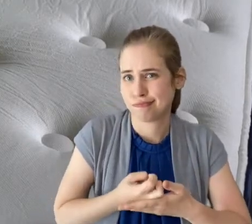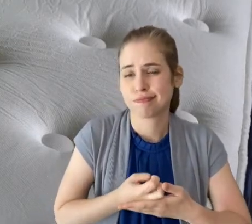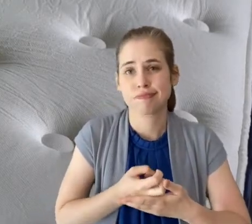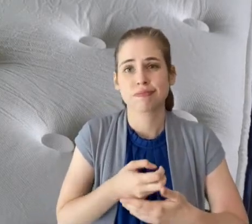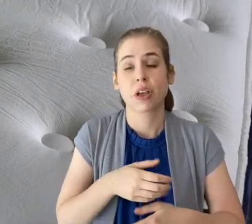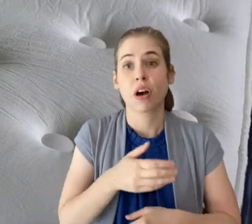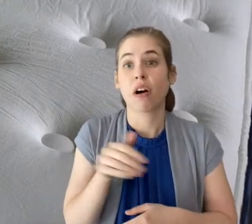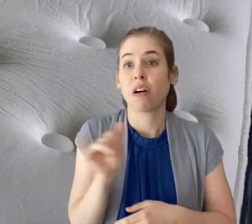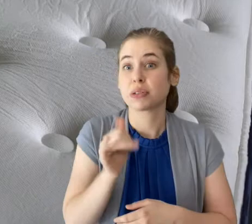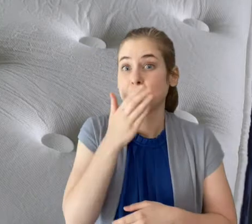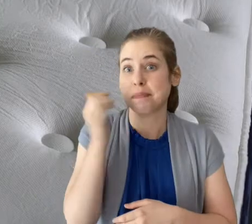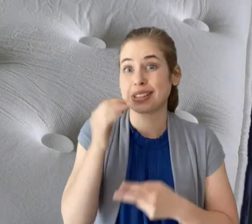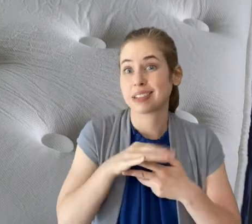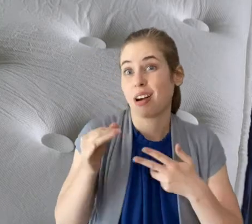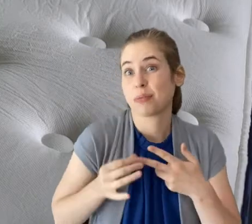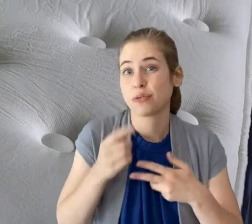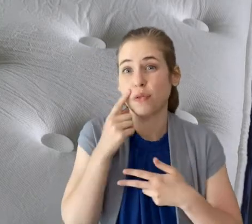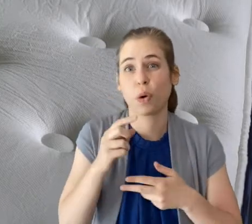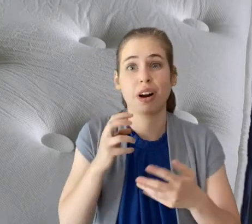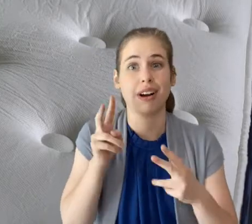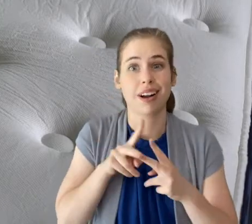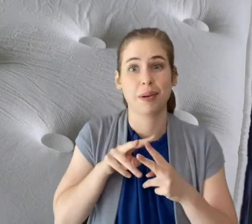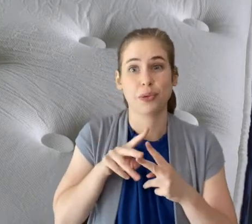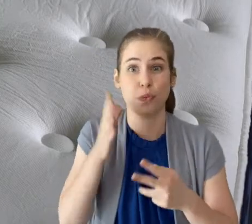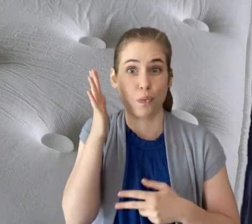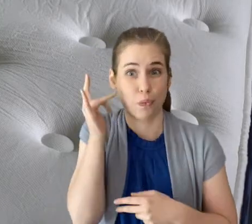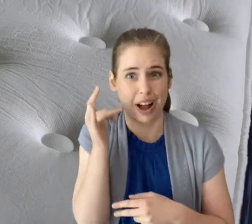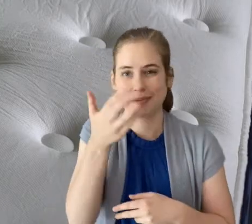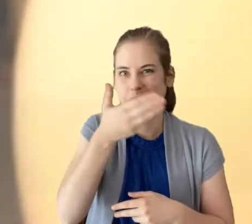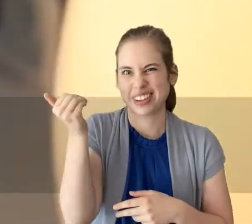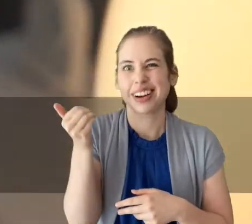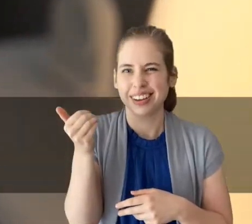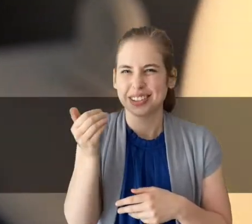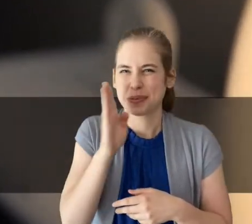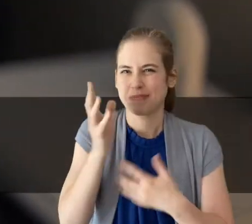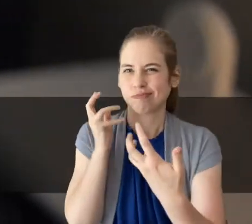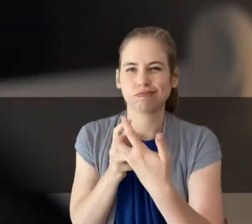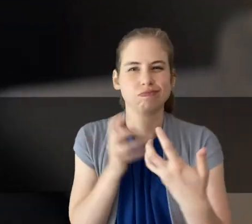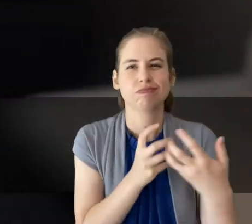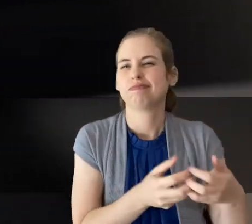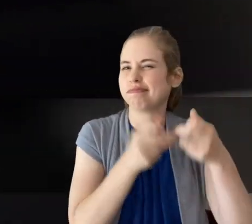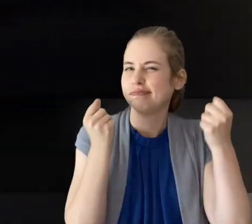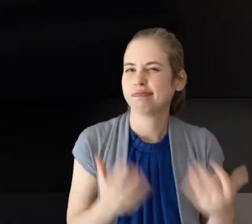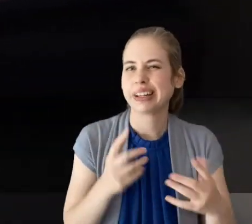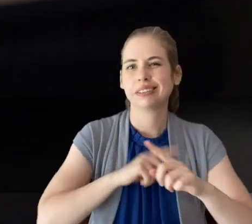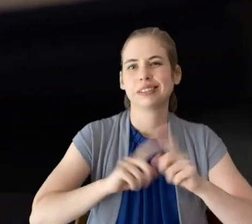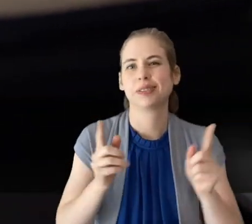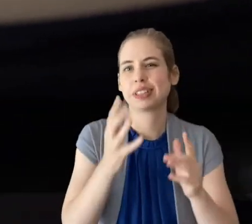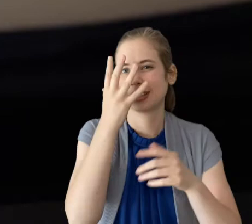is the most accommodating to a wider variety of sleep preferences.